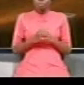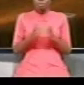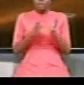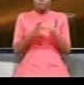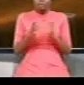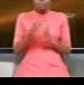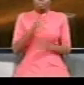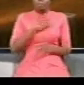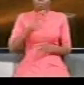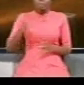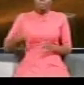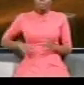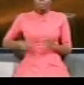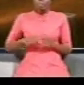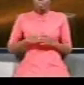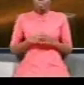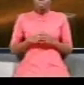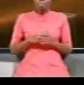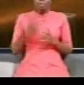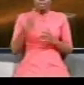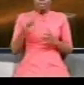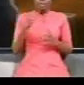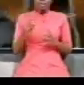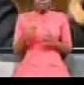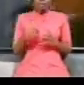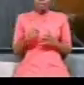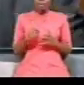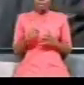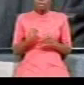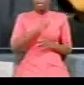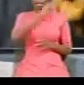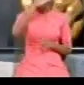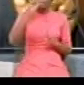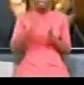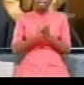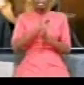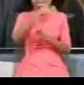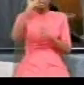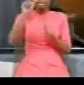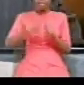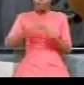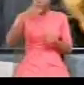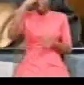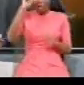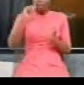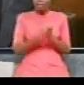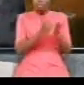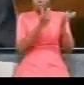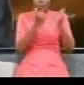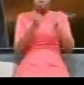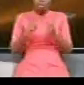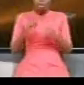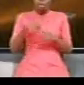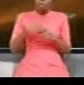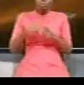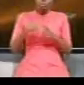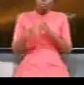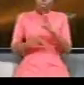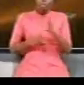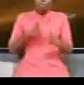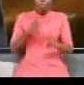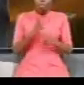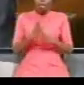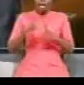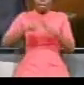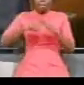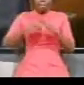Jesus Christ, the light that lighteth every man that cometh into the world,